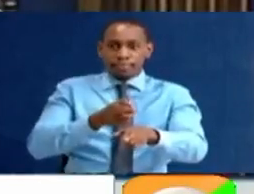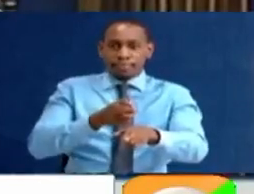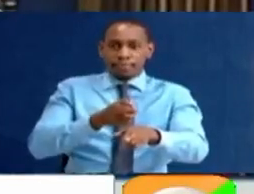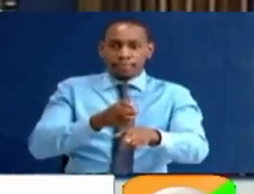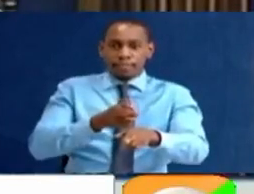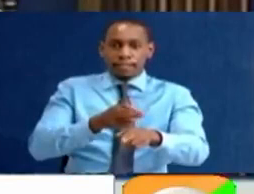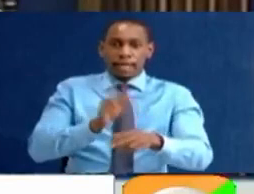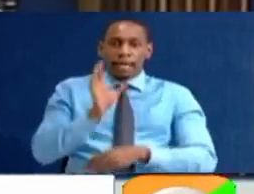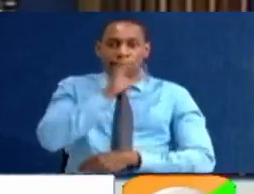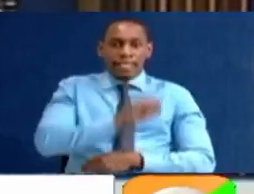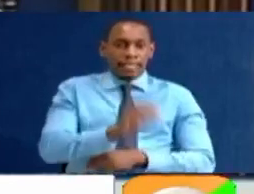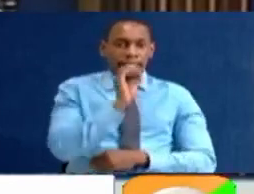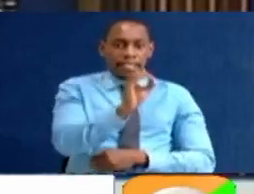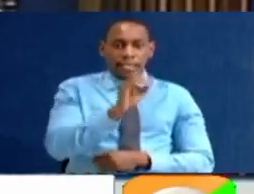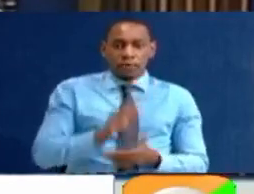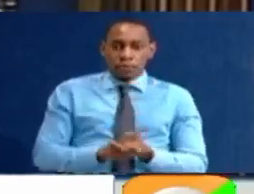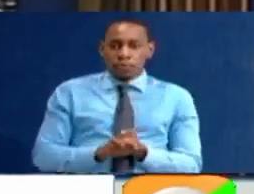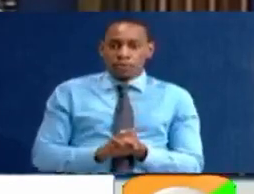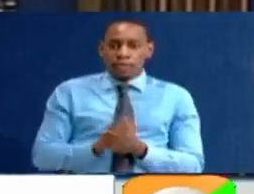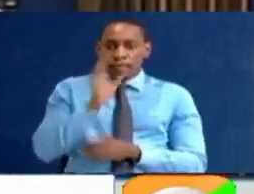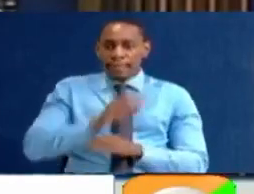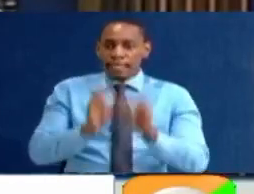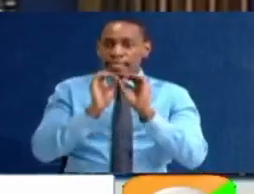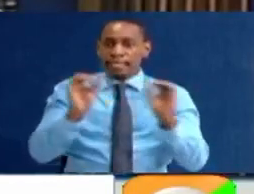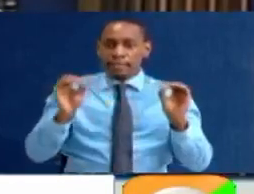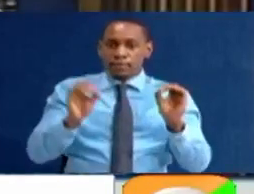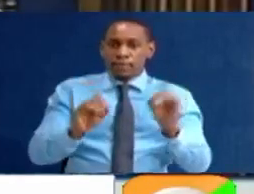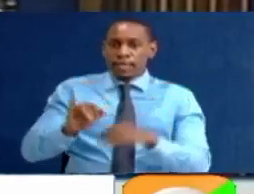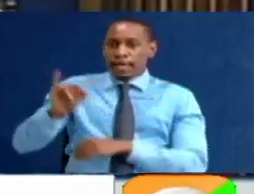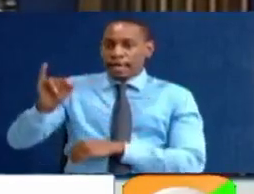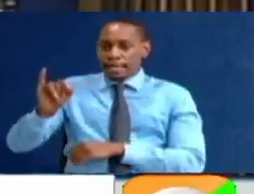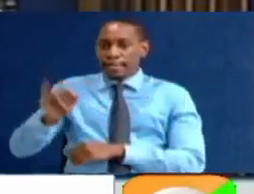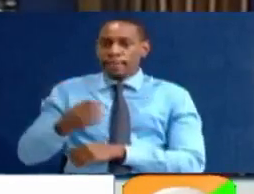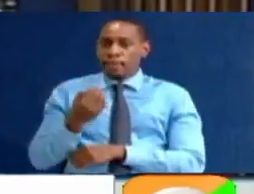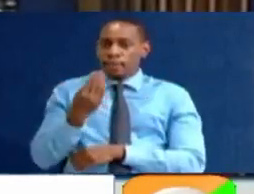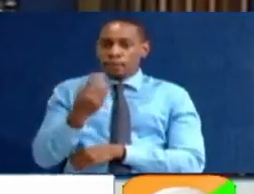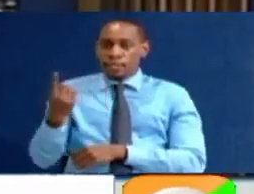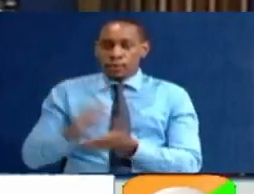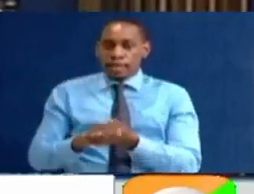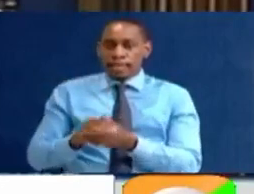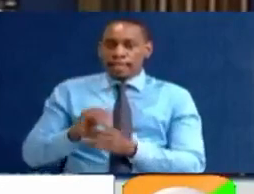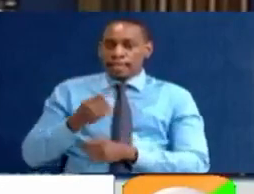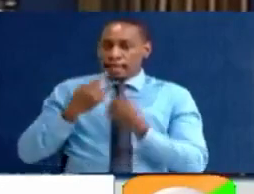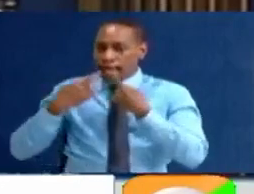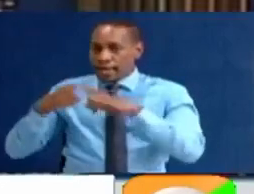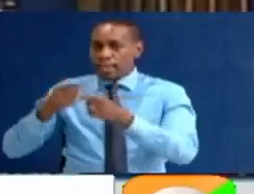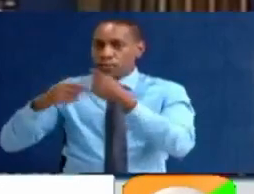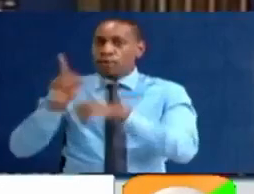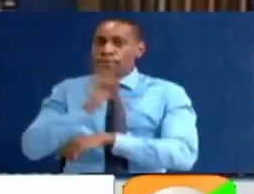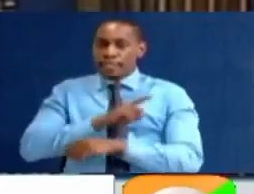Abstentions, 0. Nays, 0. Ayes, 41. The ayes have it.